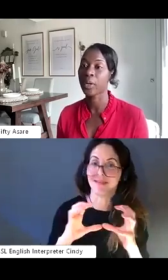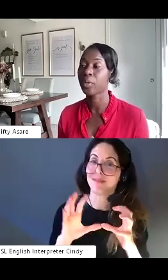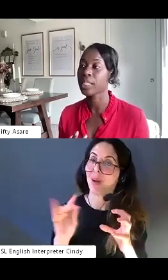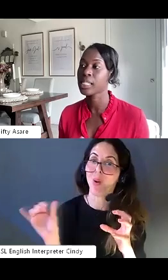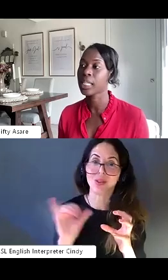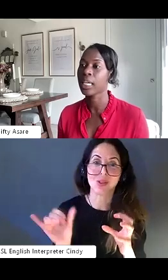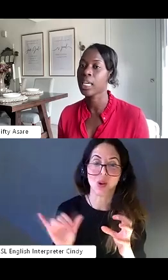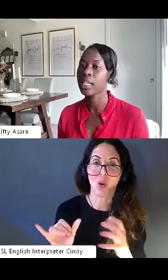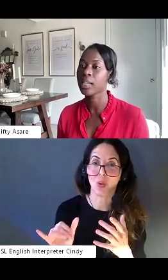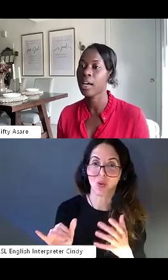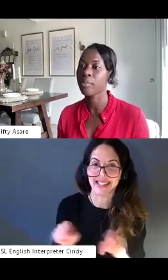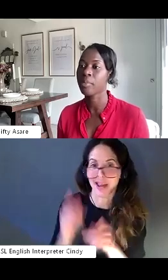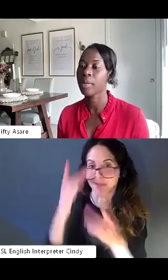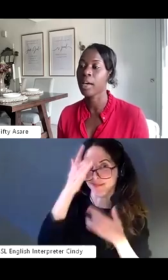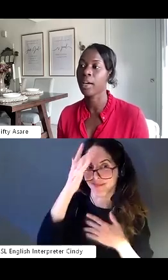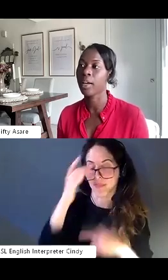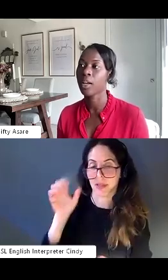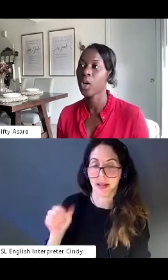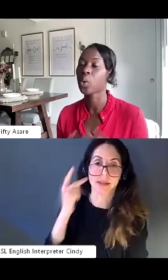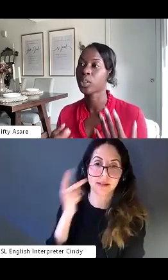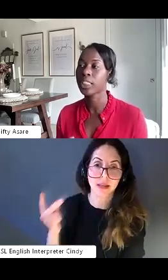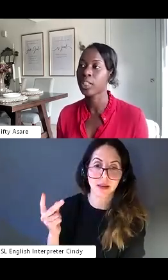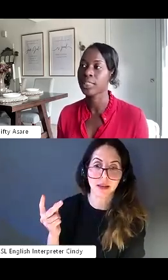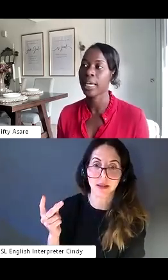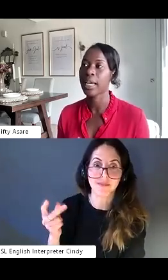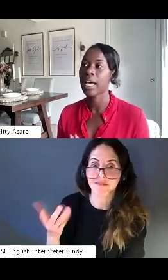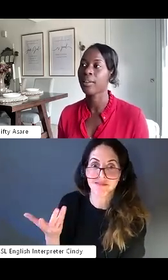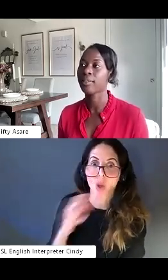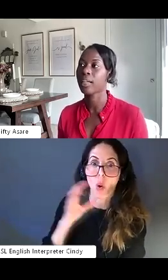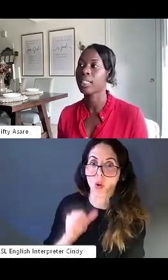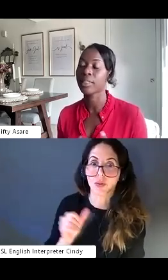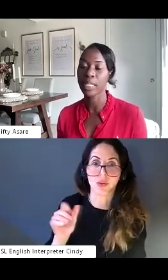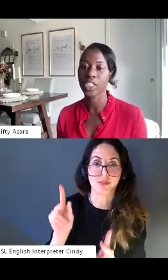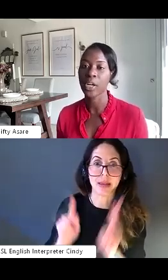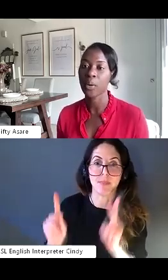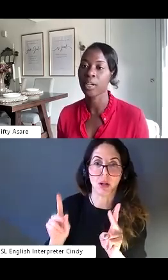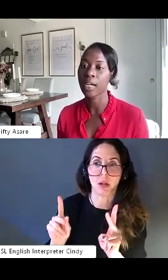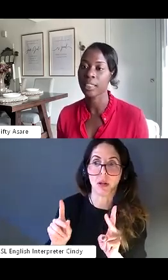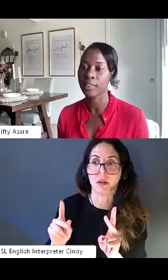experiences that you could see in older adults that have